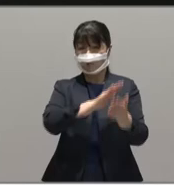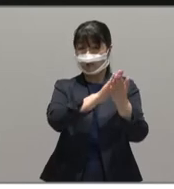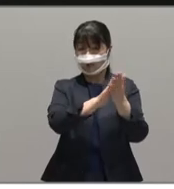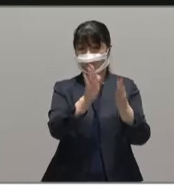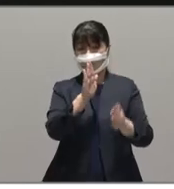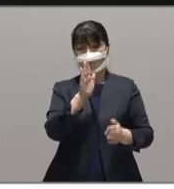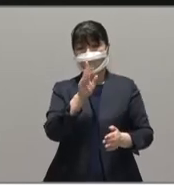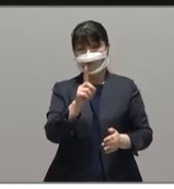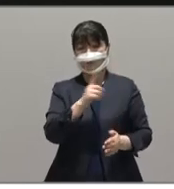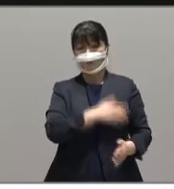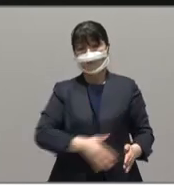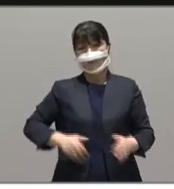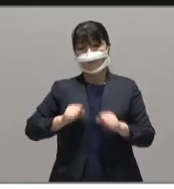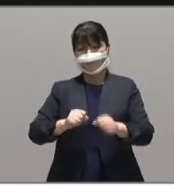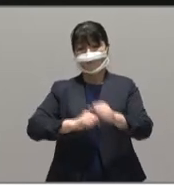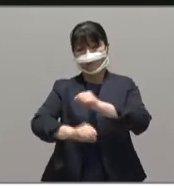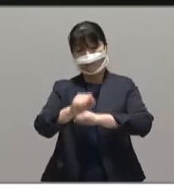too.